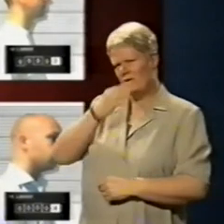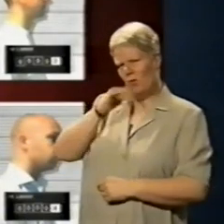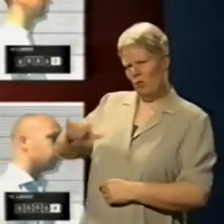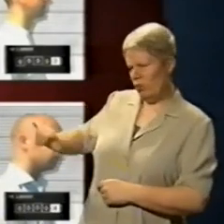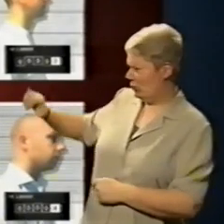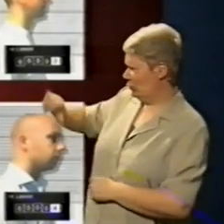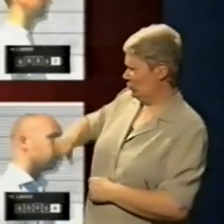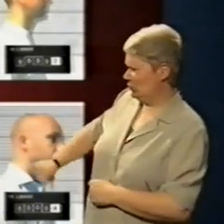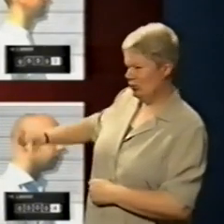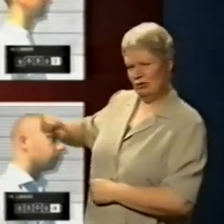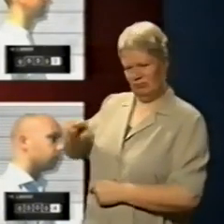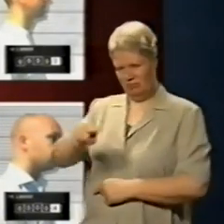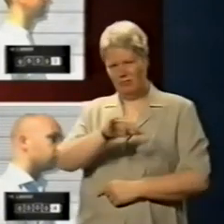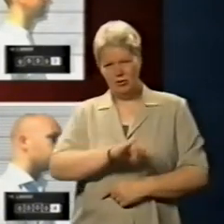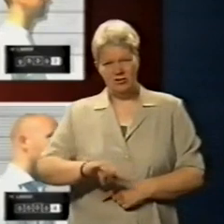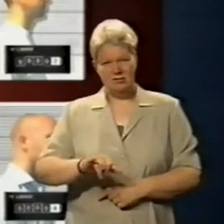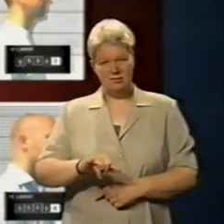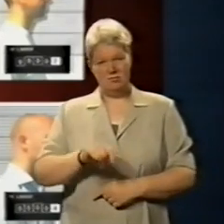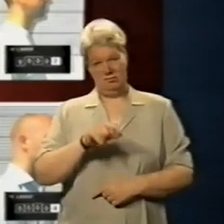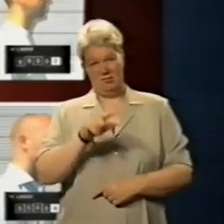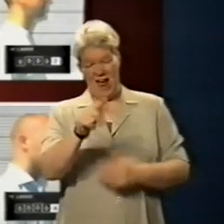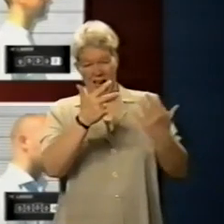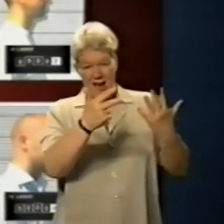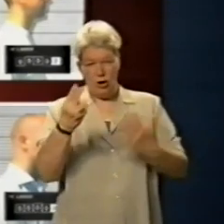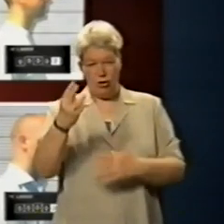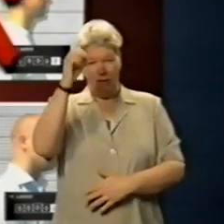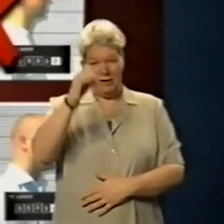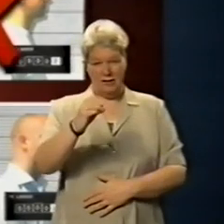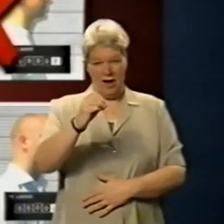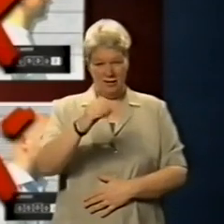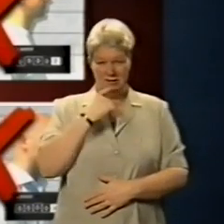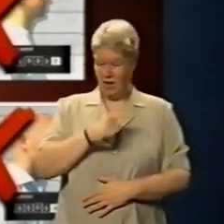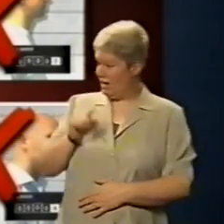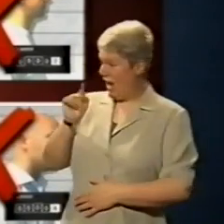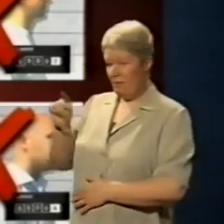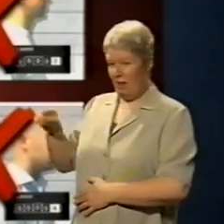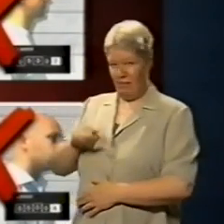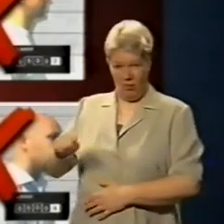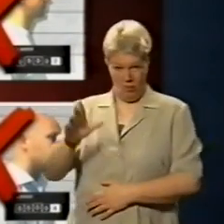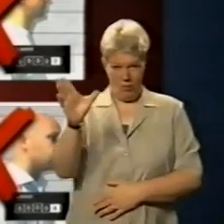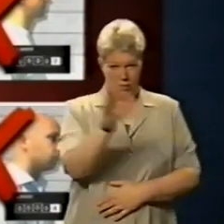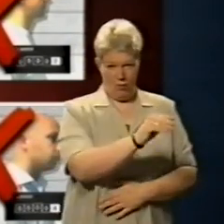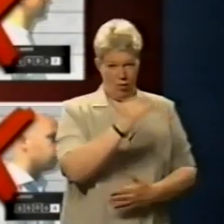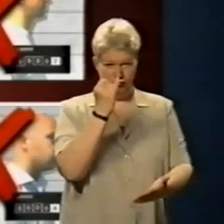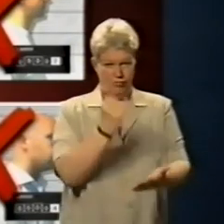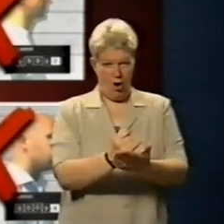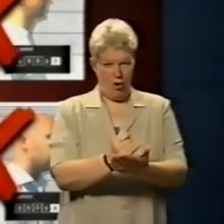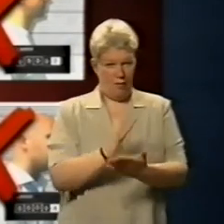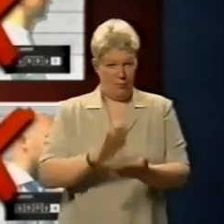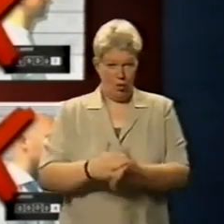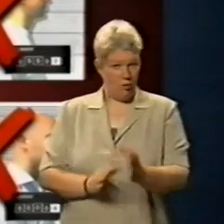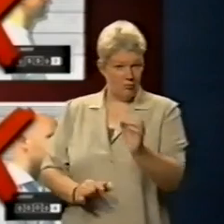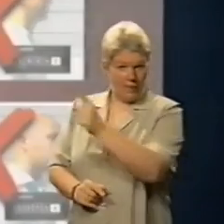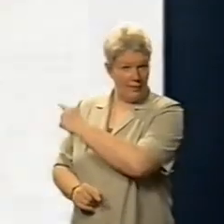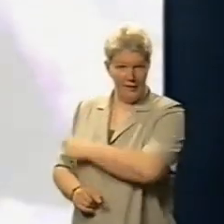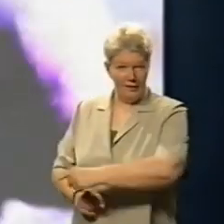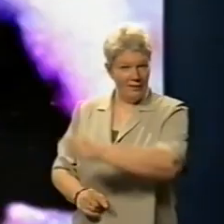if any, of these four men it was. 83% of you wrongly identified one of these men. It was, in fact, none of the above.